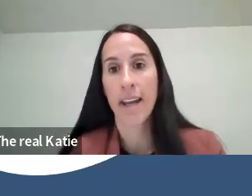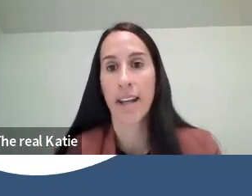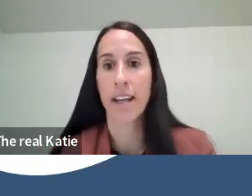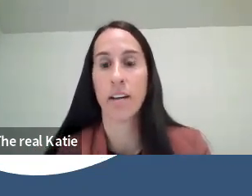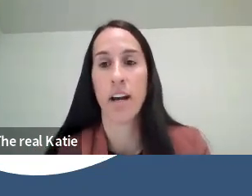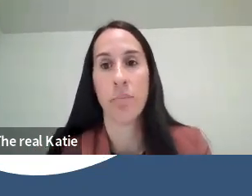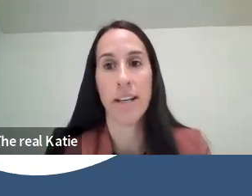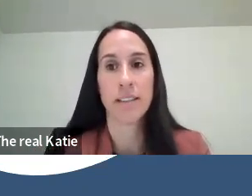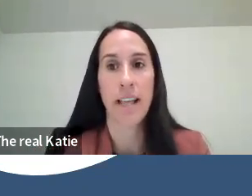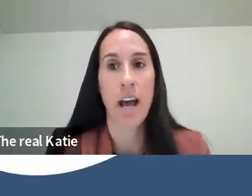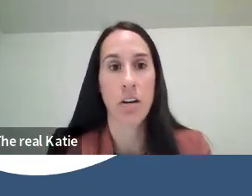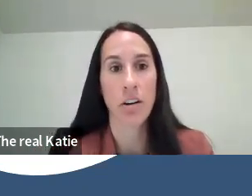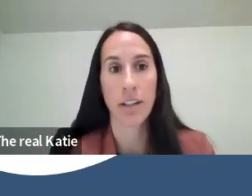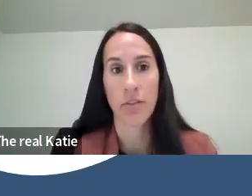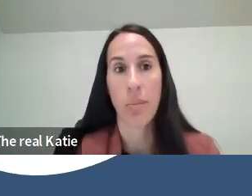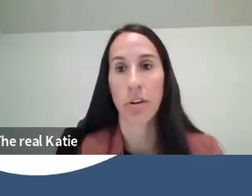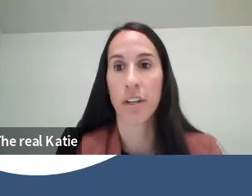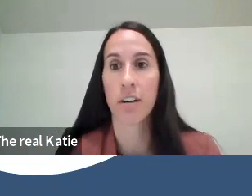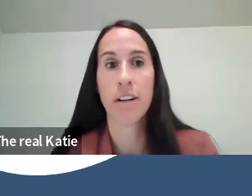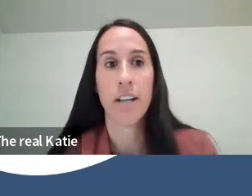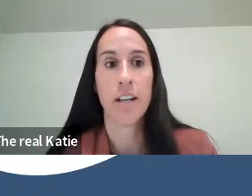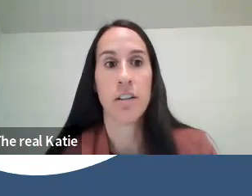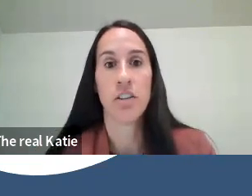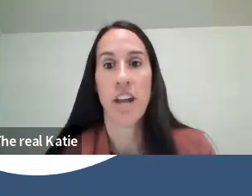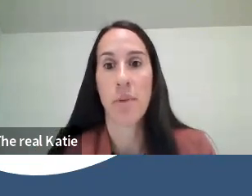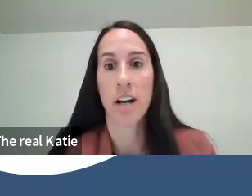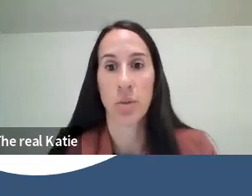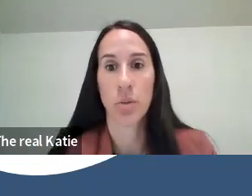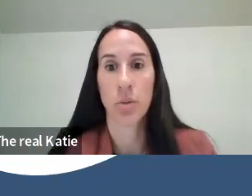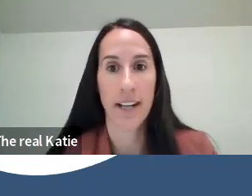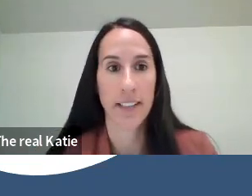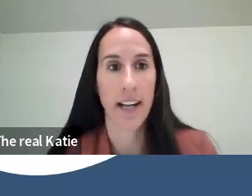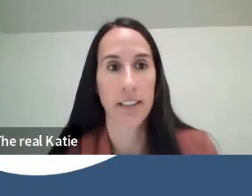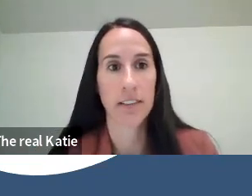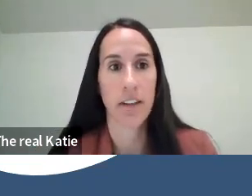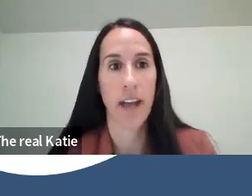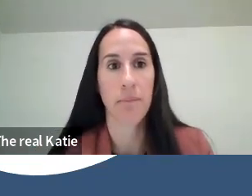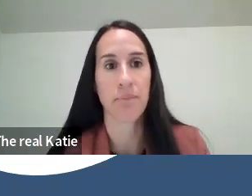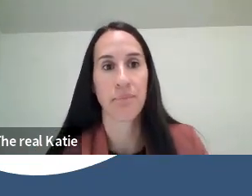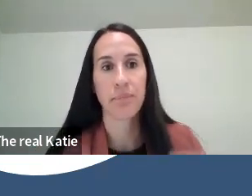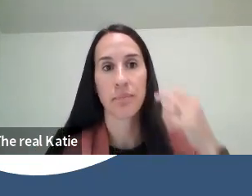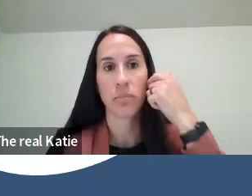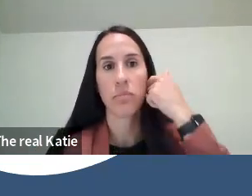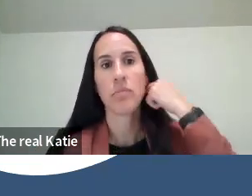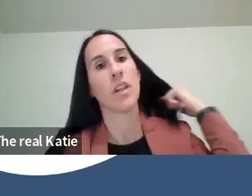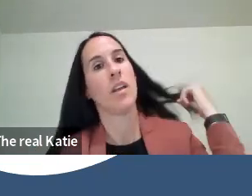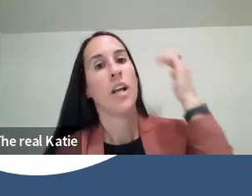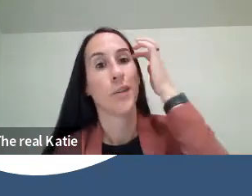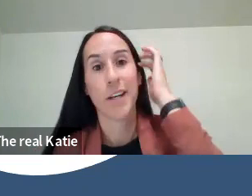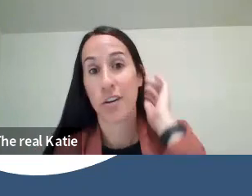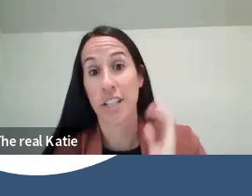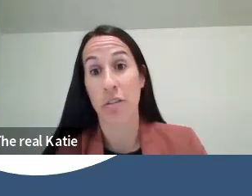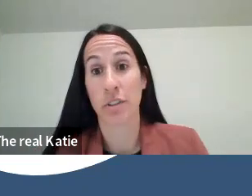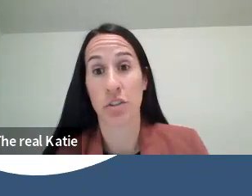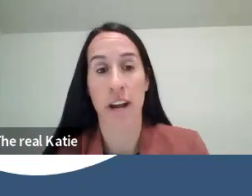go ahead and cut and paste that CART link from earlier into the chat box so everyone has access to that.